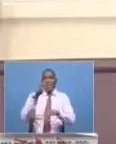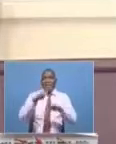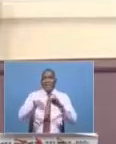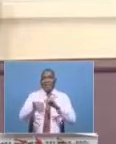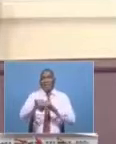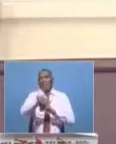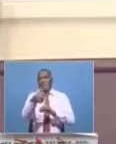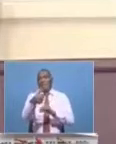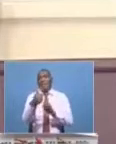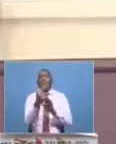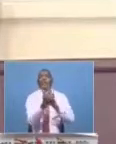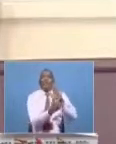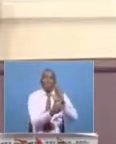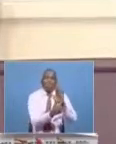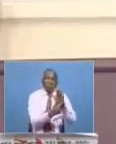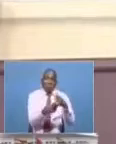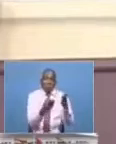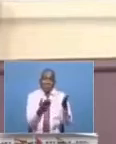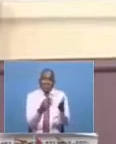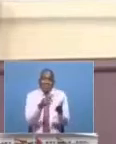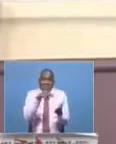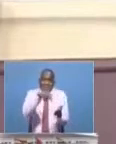So this is not a situation where